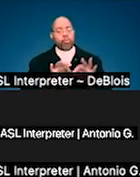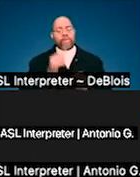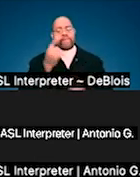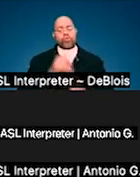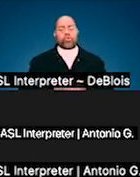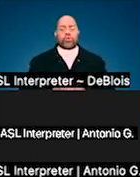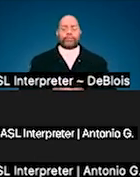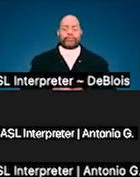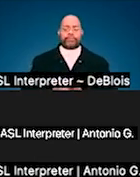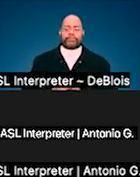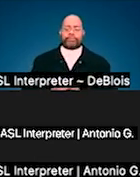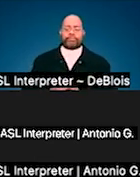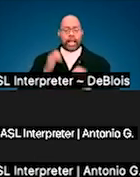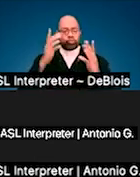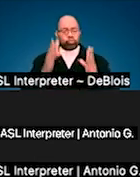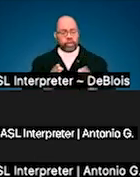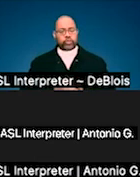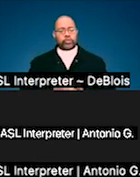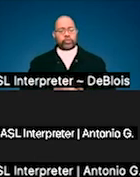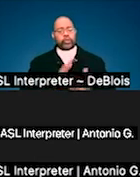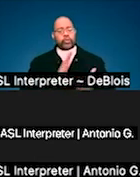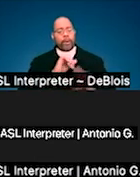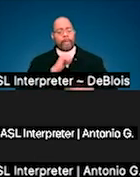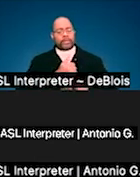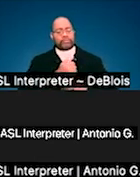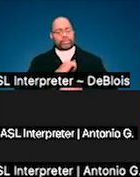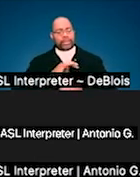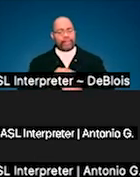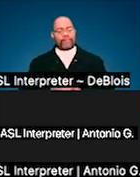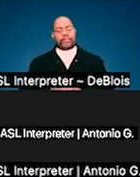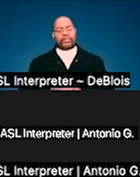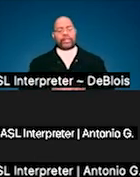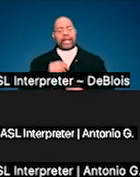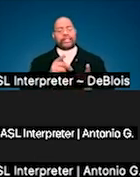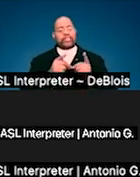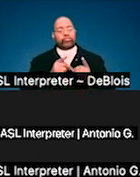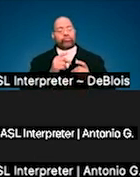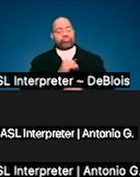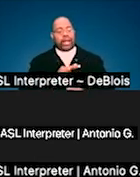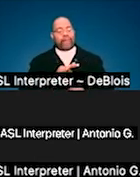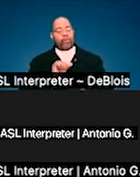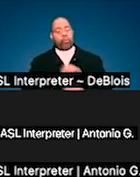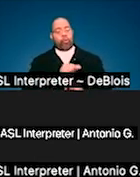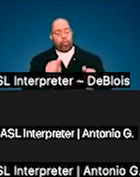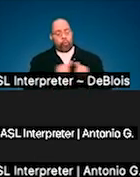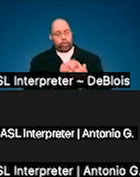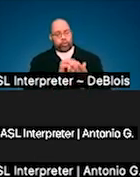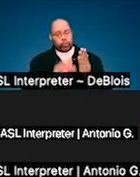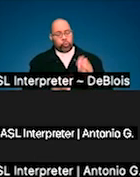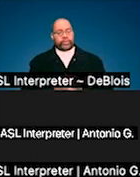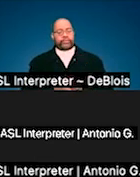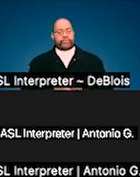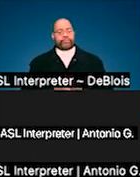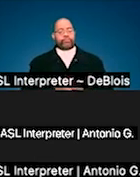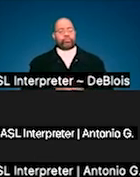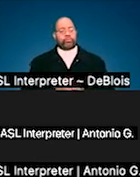for educators and school-based personnel and district personnel to work with students and